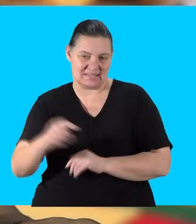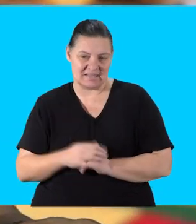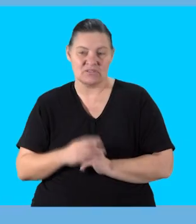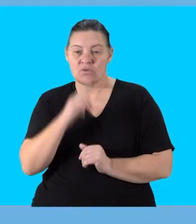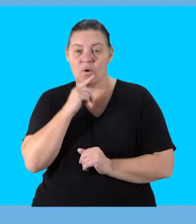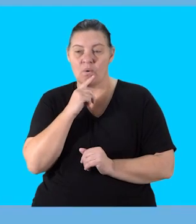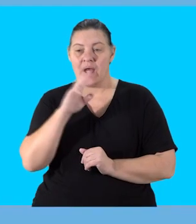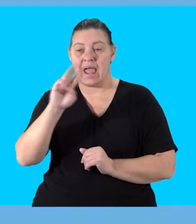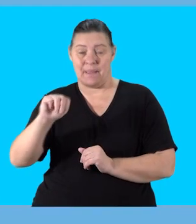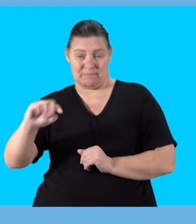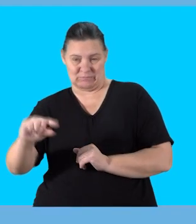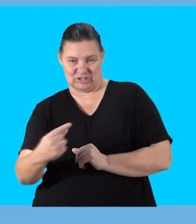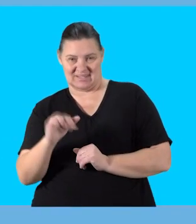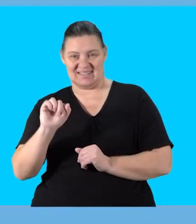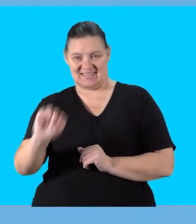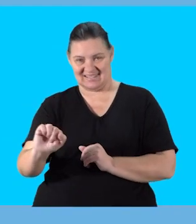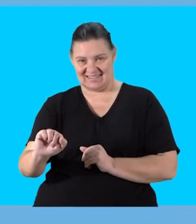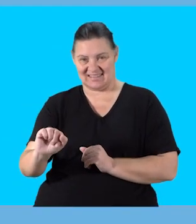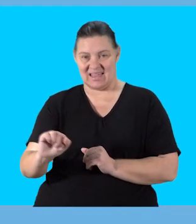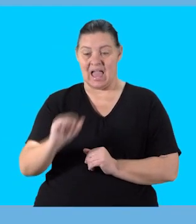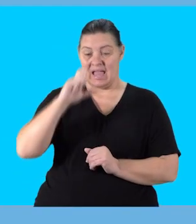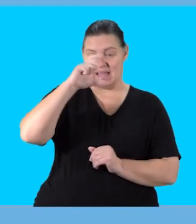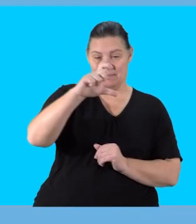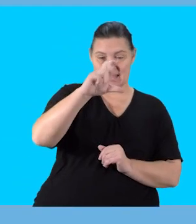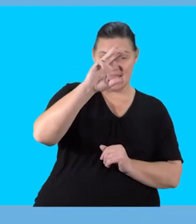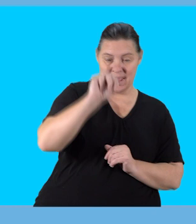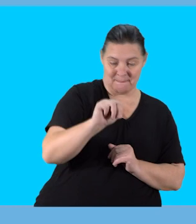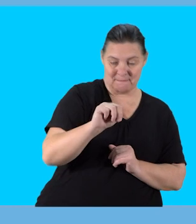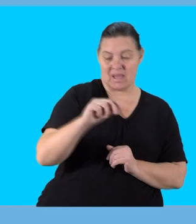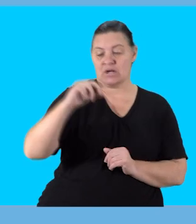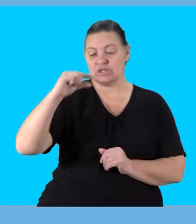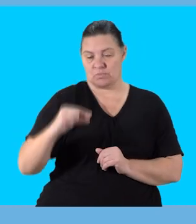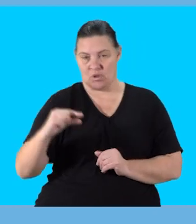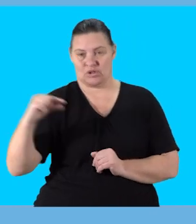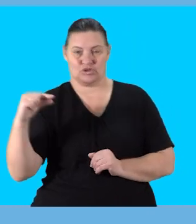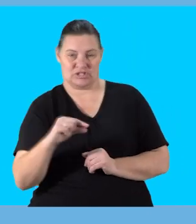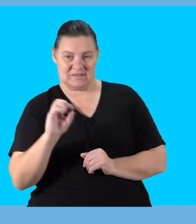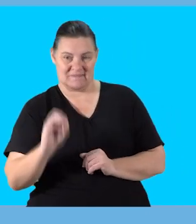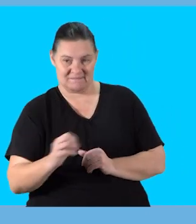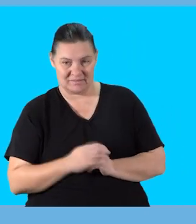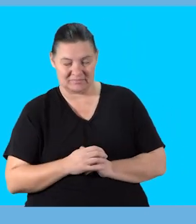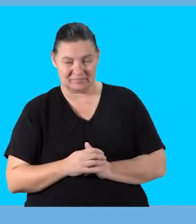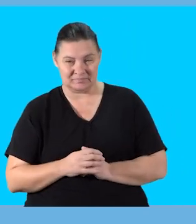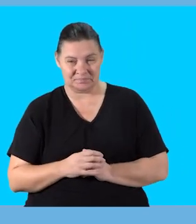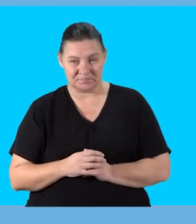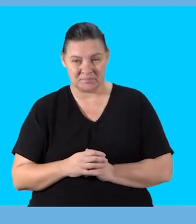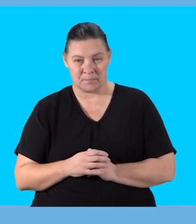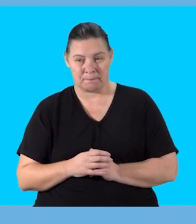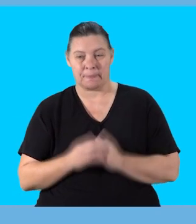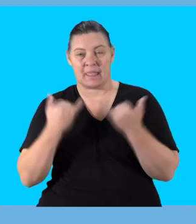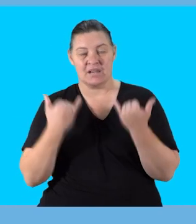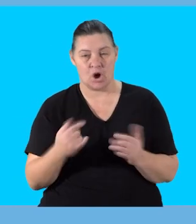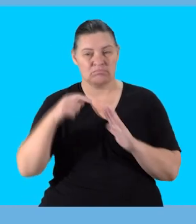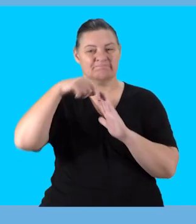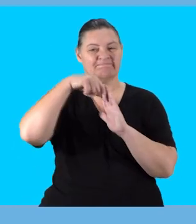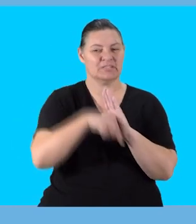one, magnesium, we have Mg, the capital letter M and the small letter G. Now,